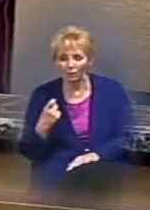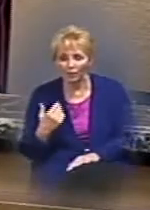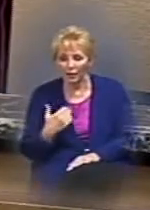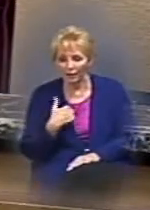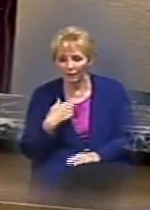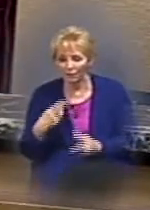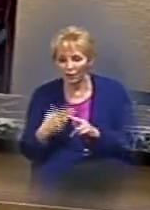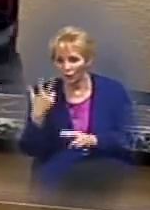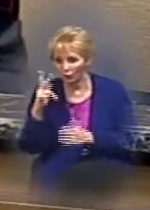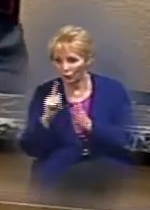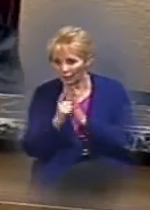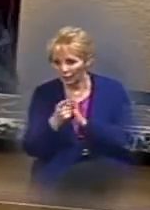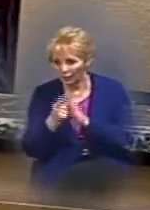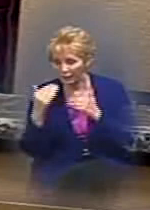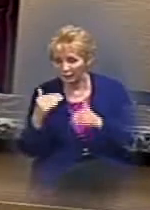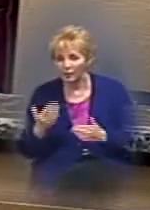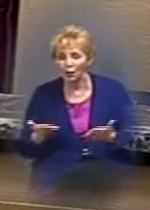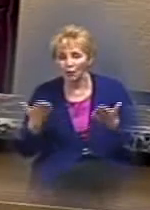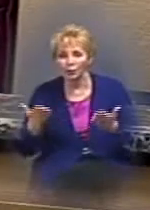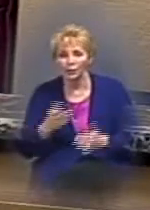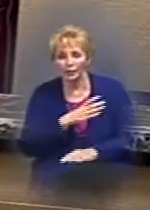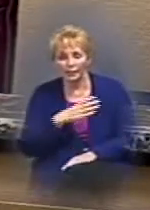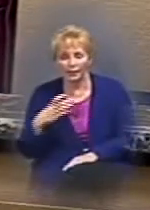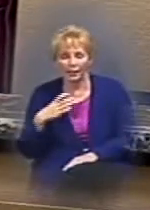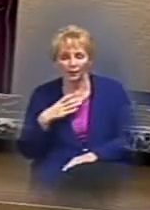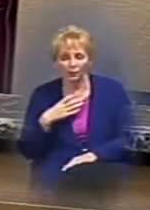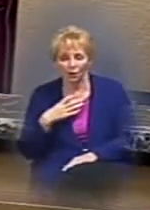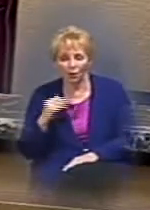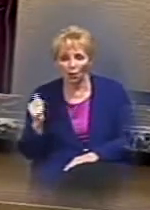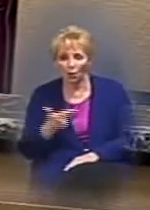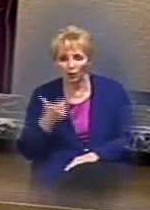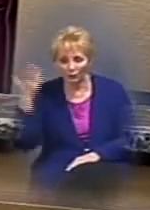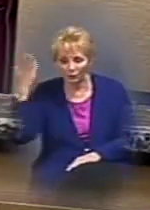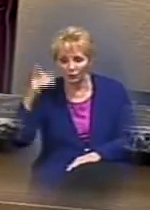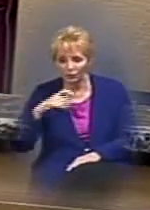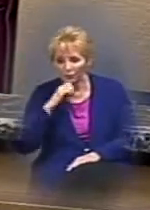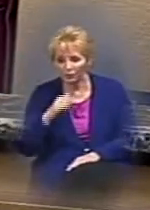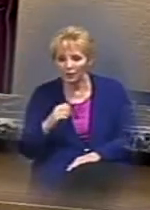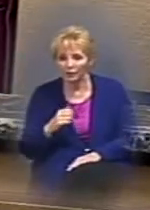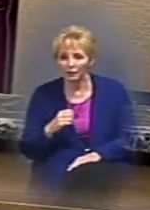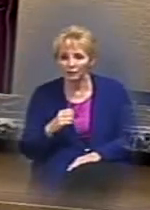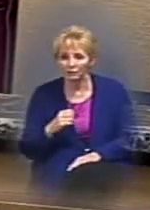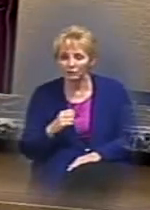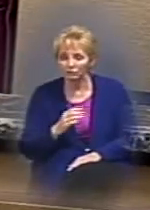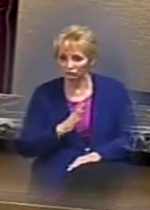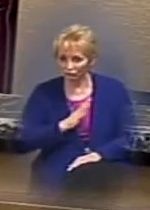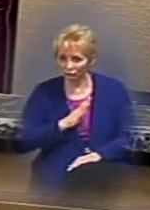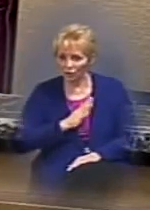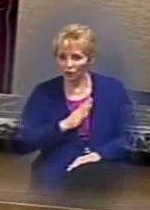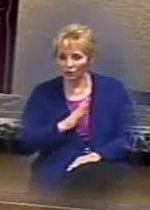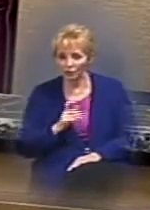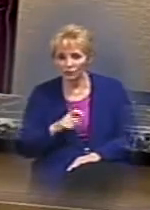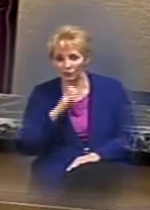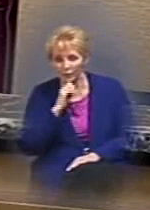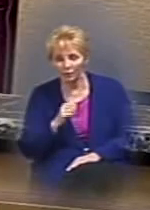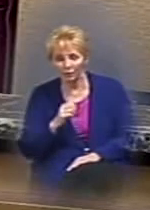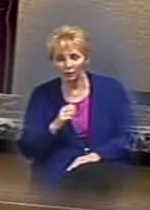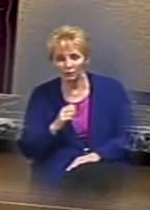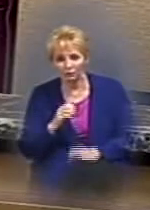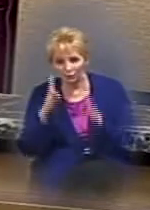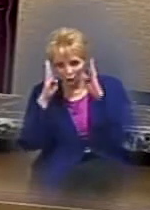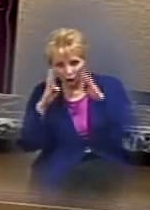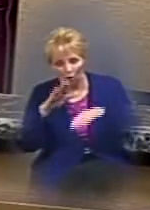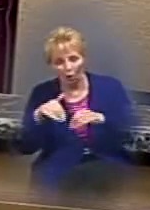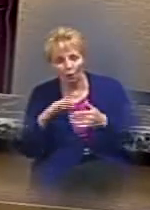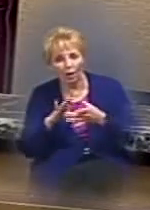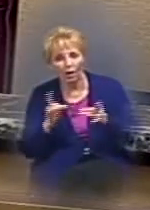about 3 minutes to address the council. All speakers should be civil. They should be direct all